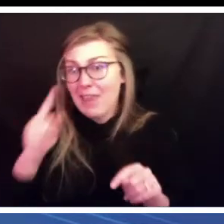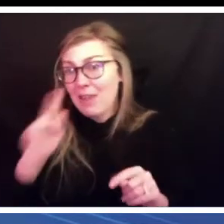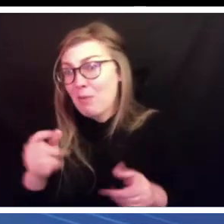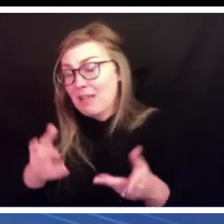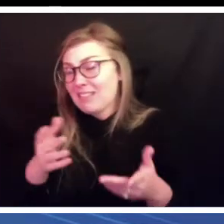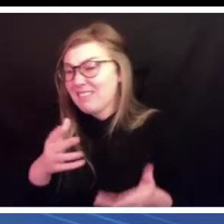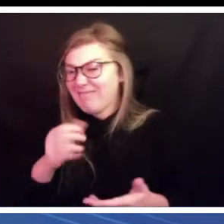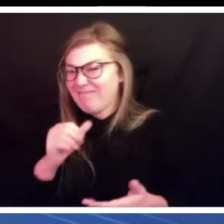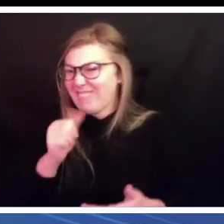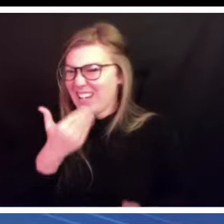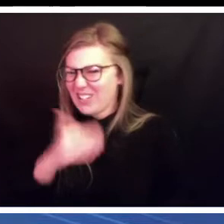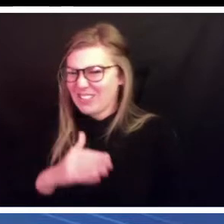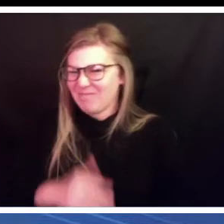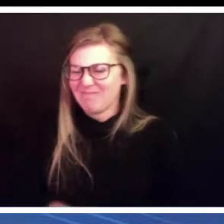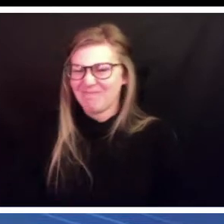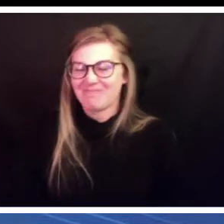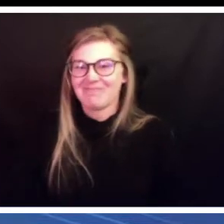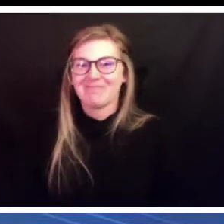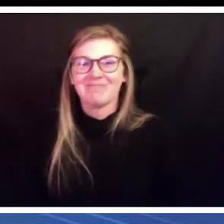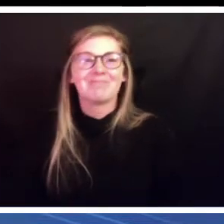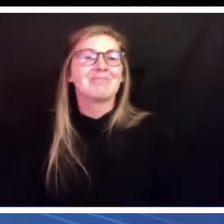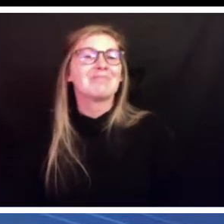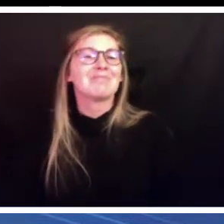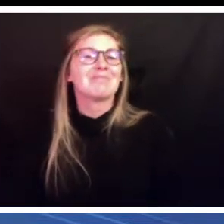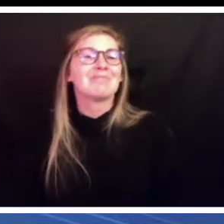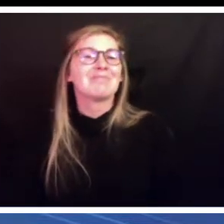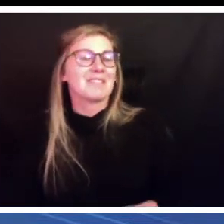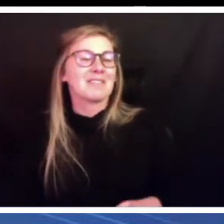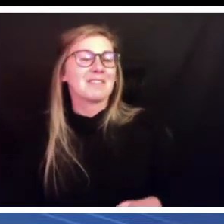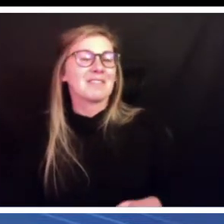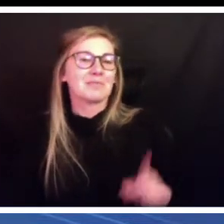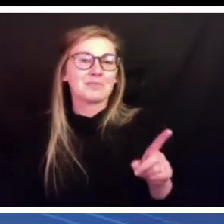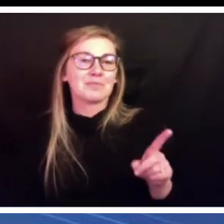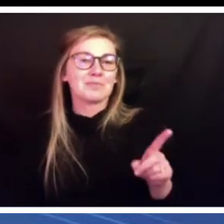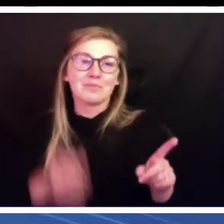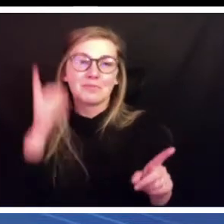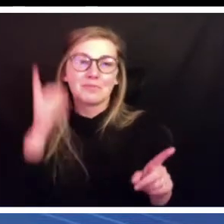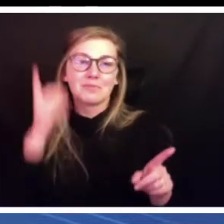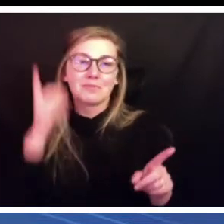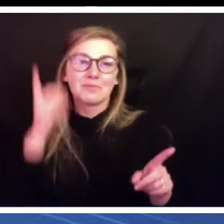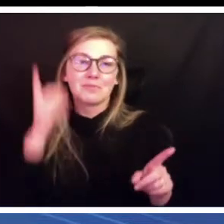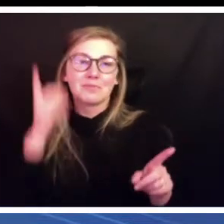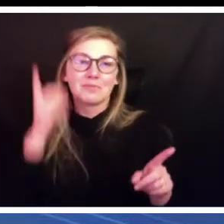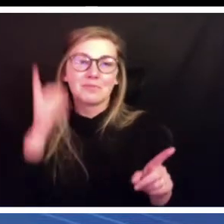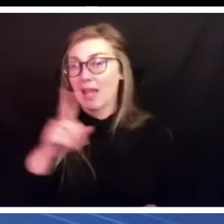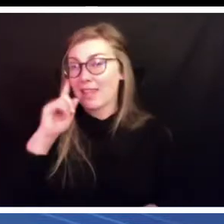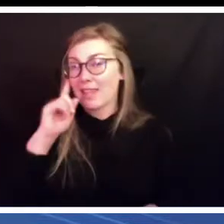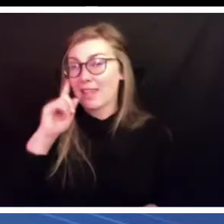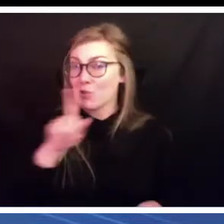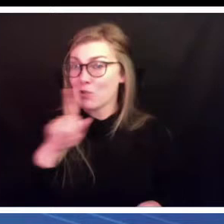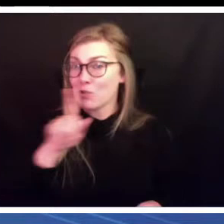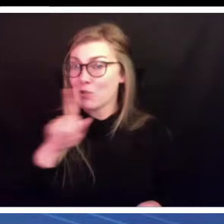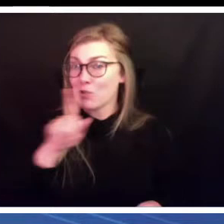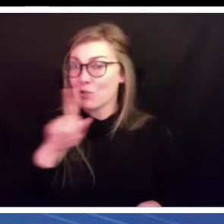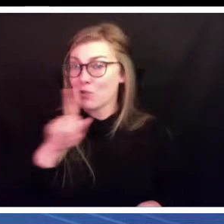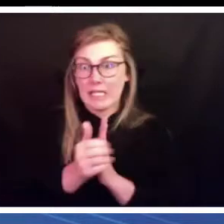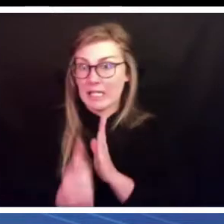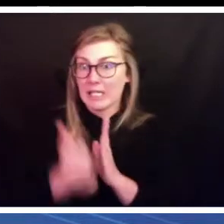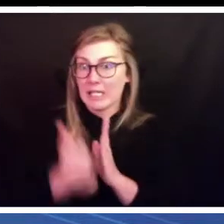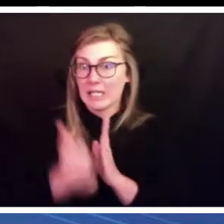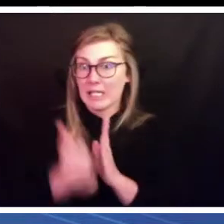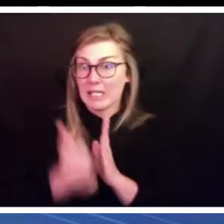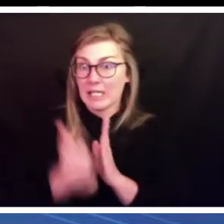quite challenging. I imagine that's a really special skill set that if you're going to do that at a high level, I